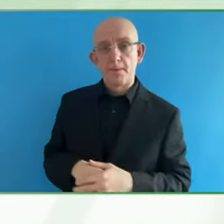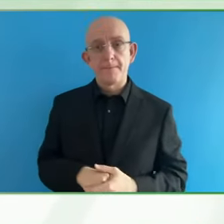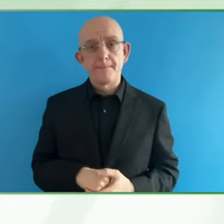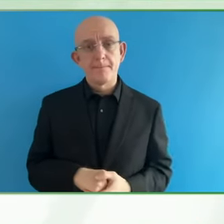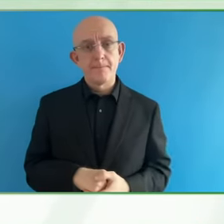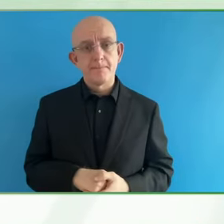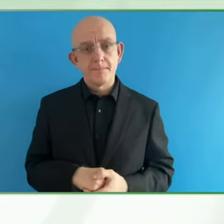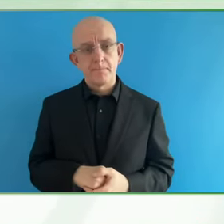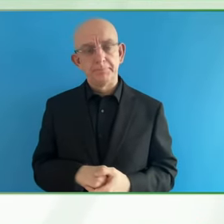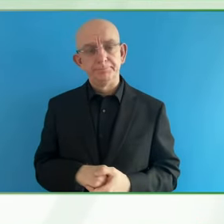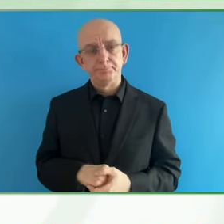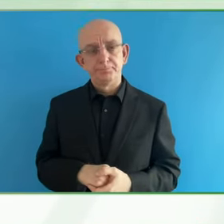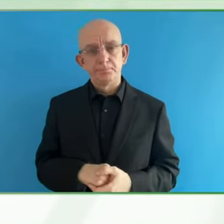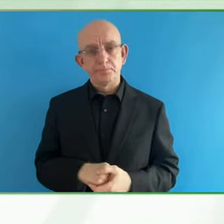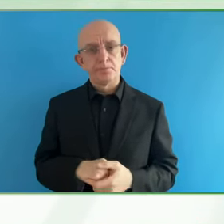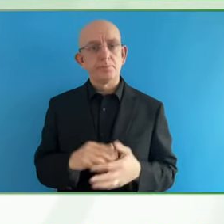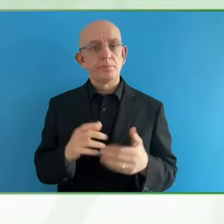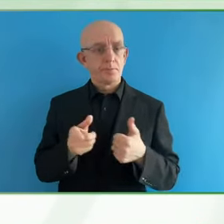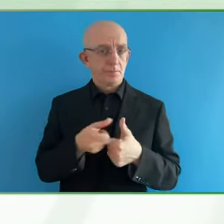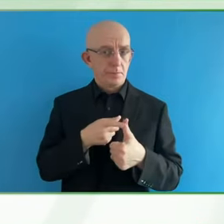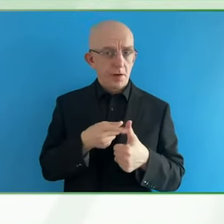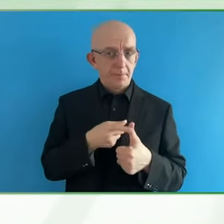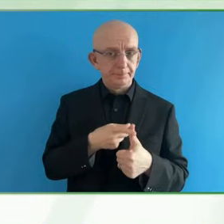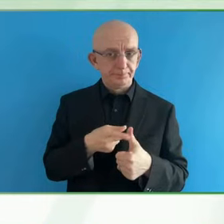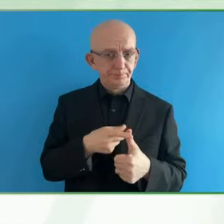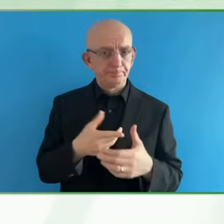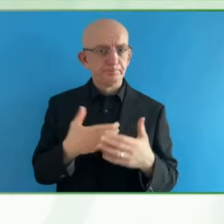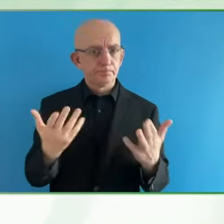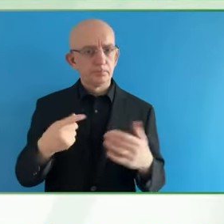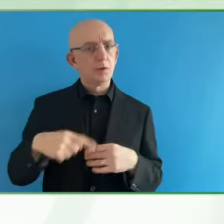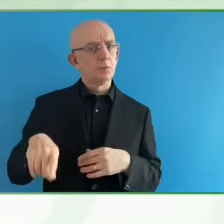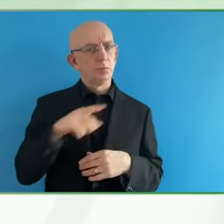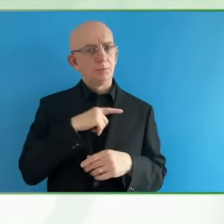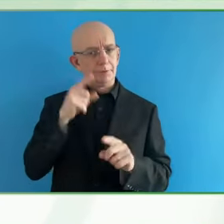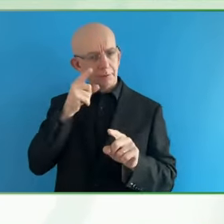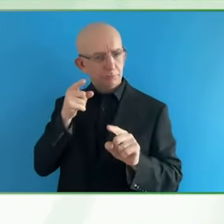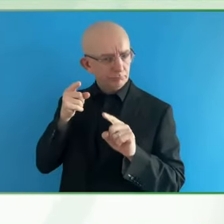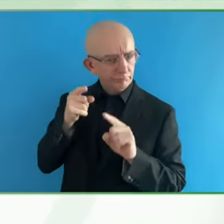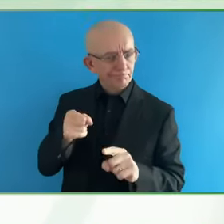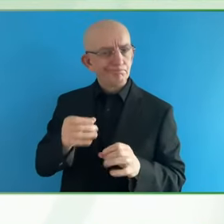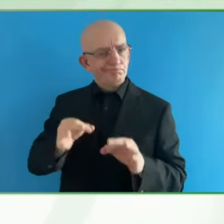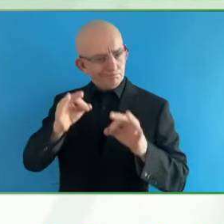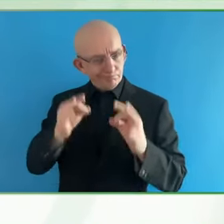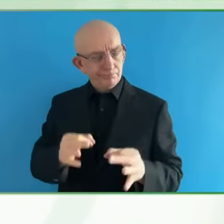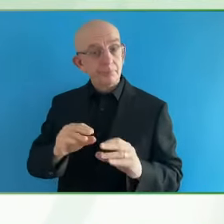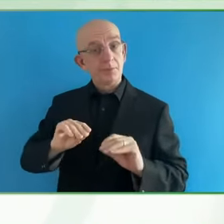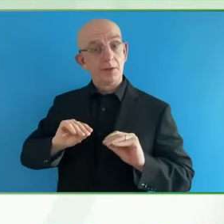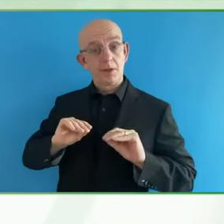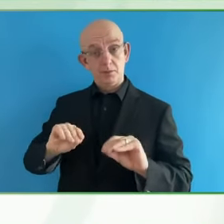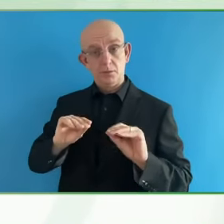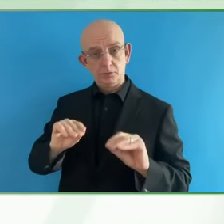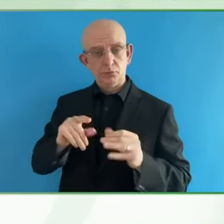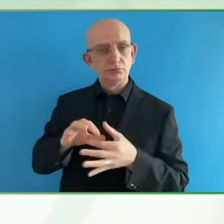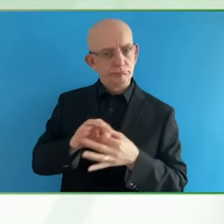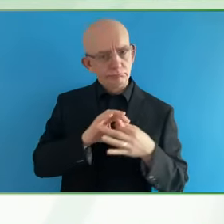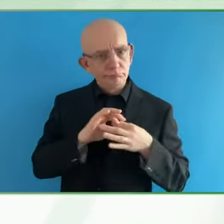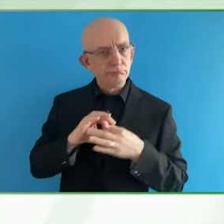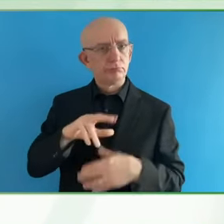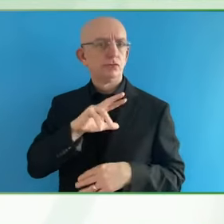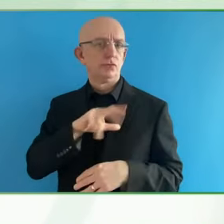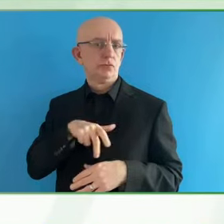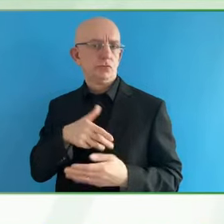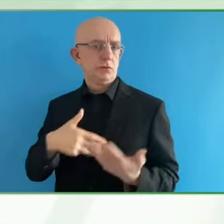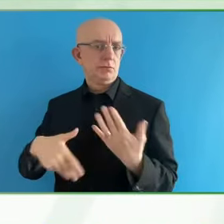everyone's capacity to care and cooperate across all levels of society. We also